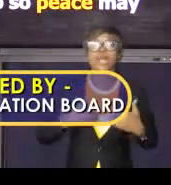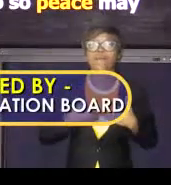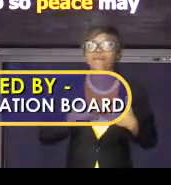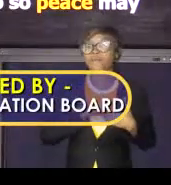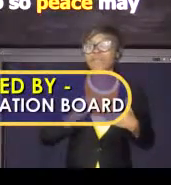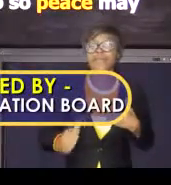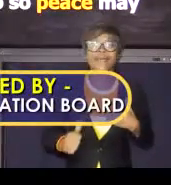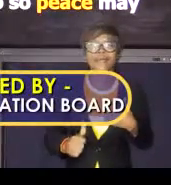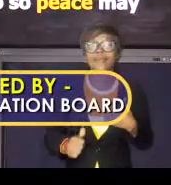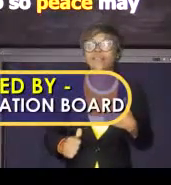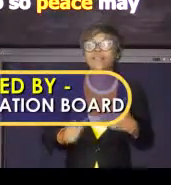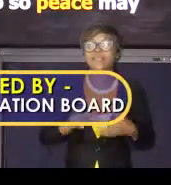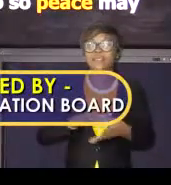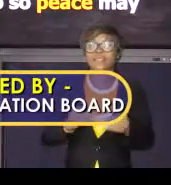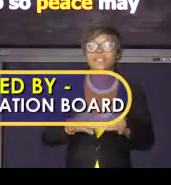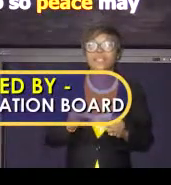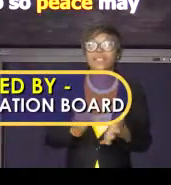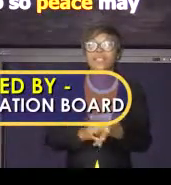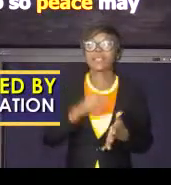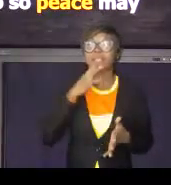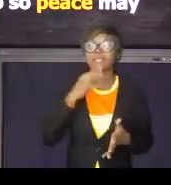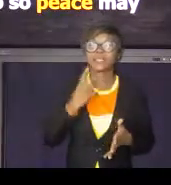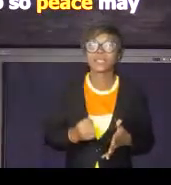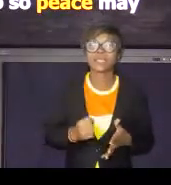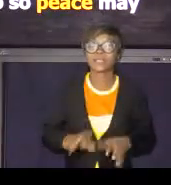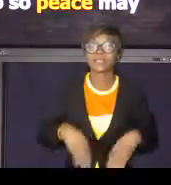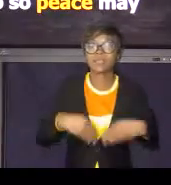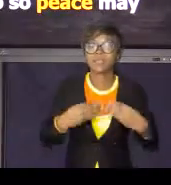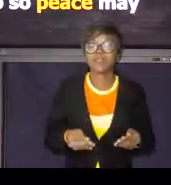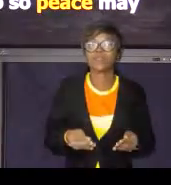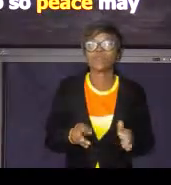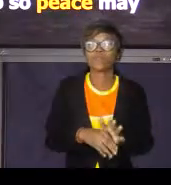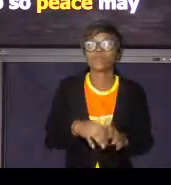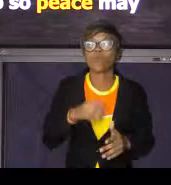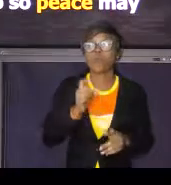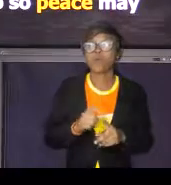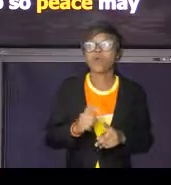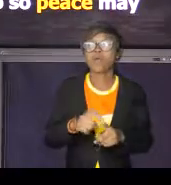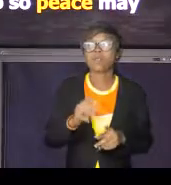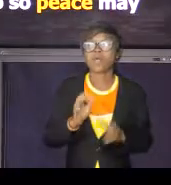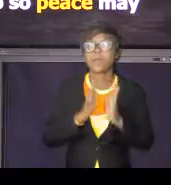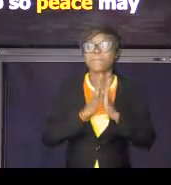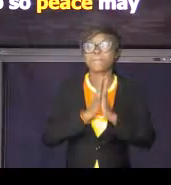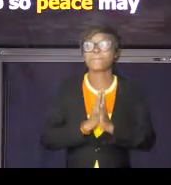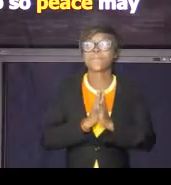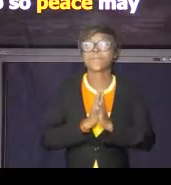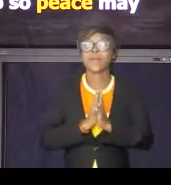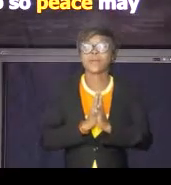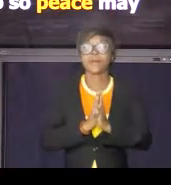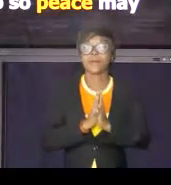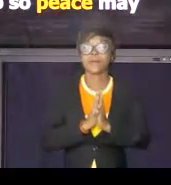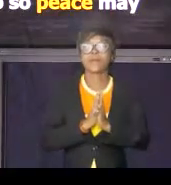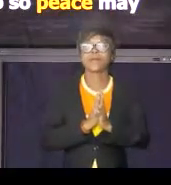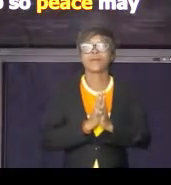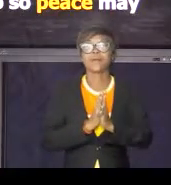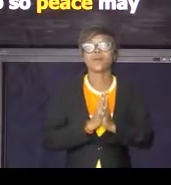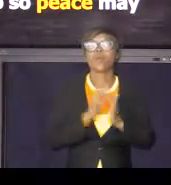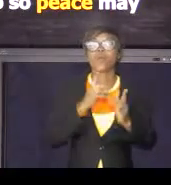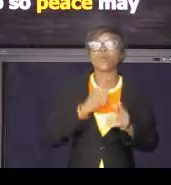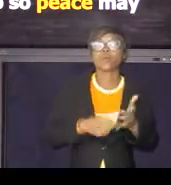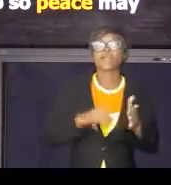must have a sentence that depicts the meaning of the given word. Pray,